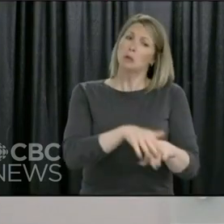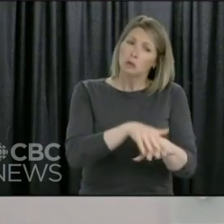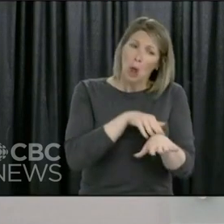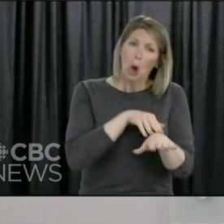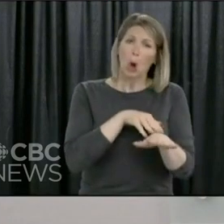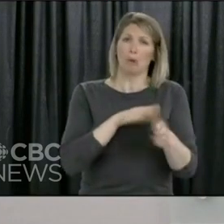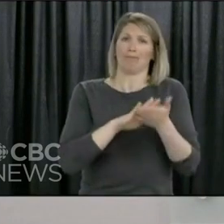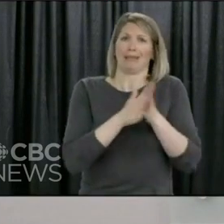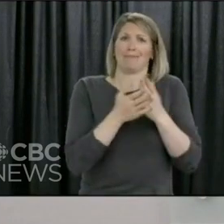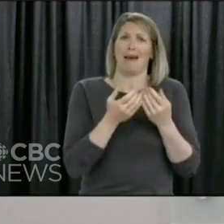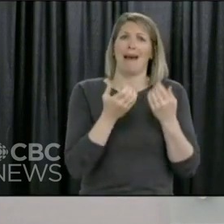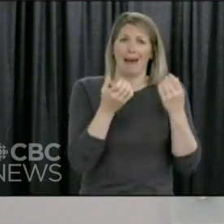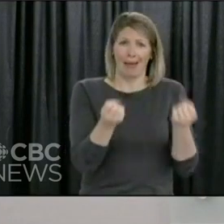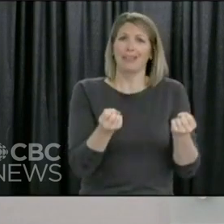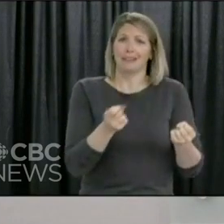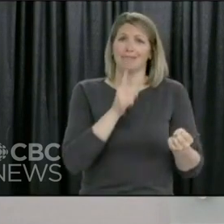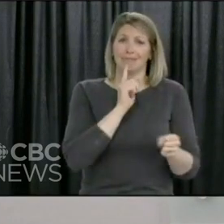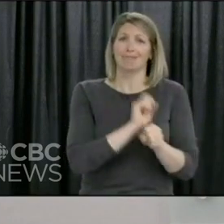Okay.